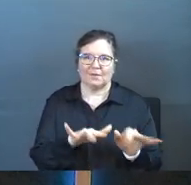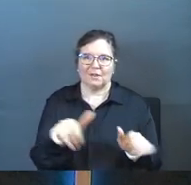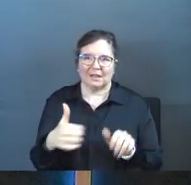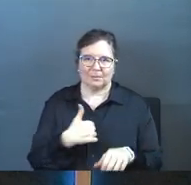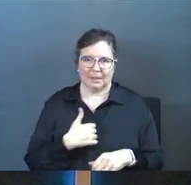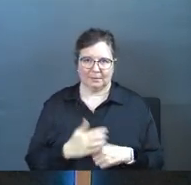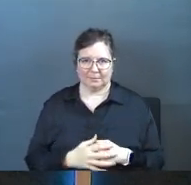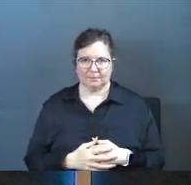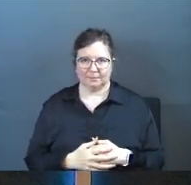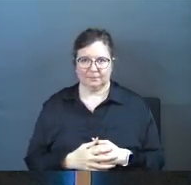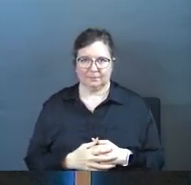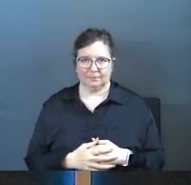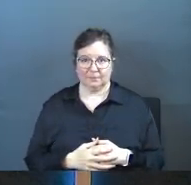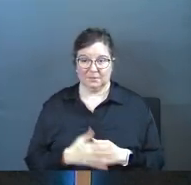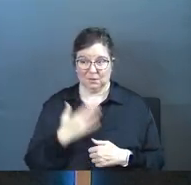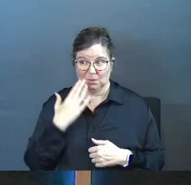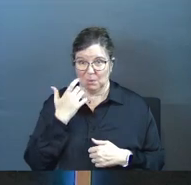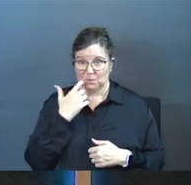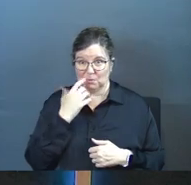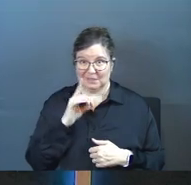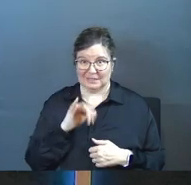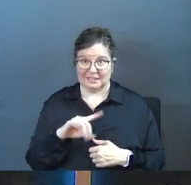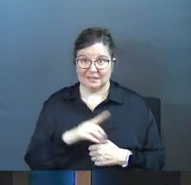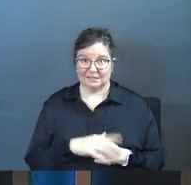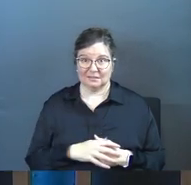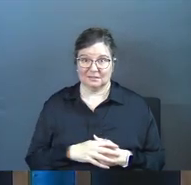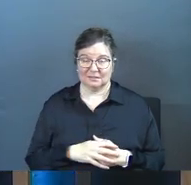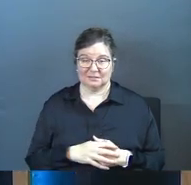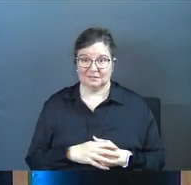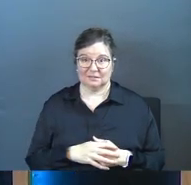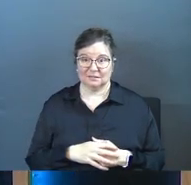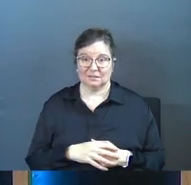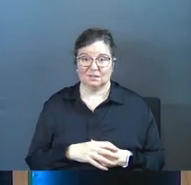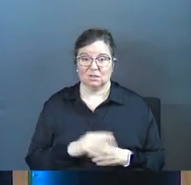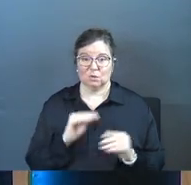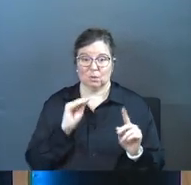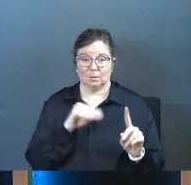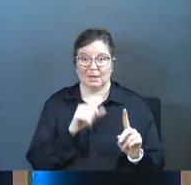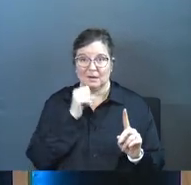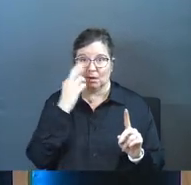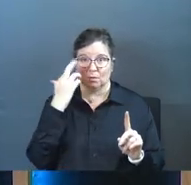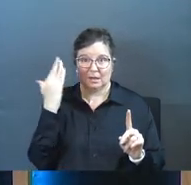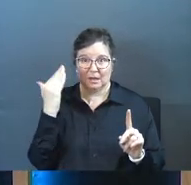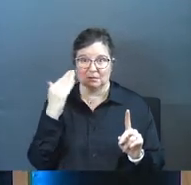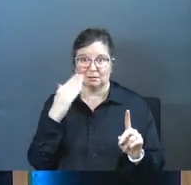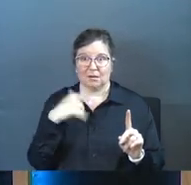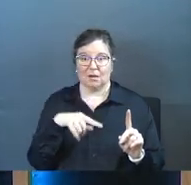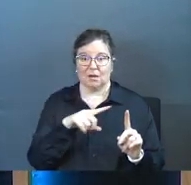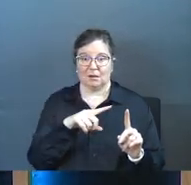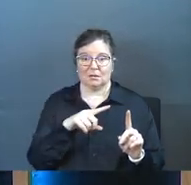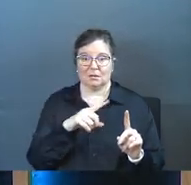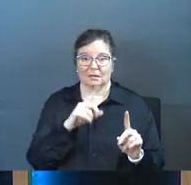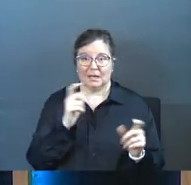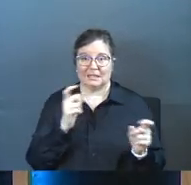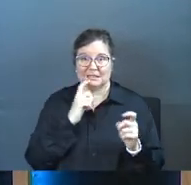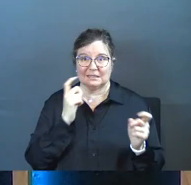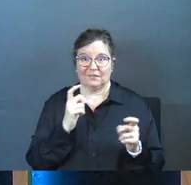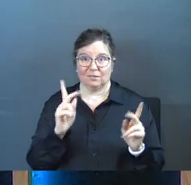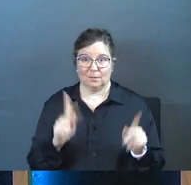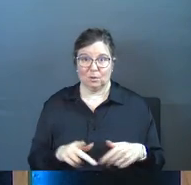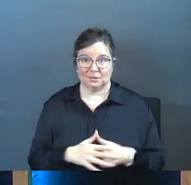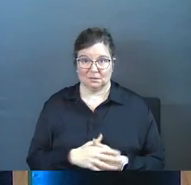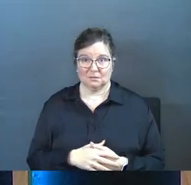me. Do you know what you just did? You just put an unreasonable expectation on a sinful